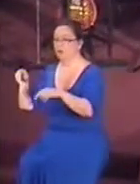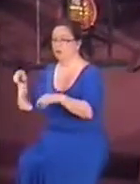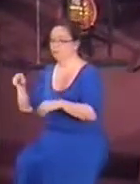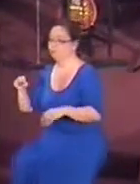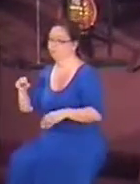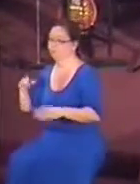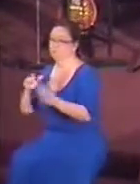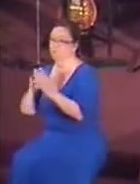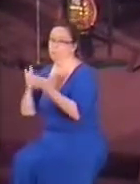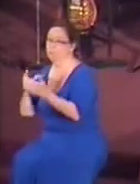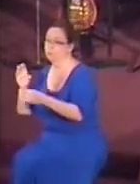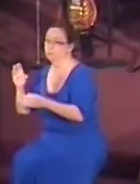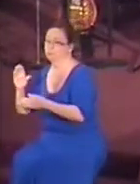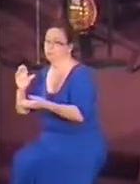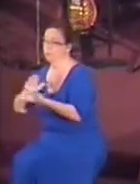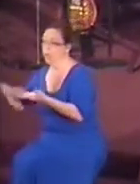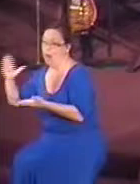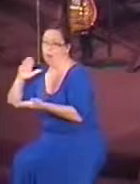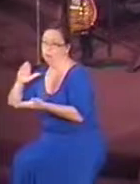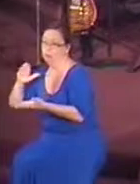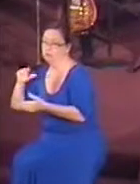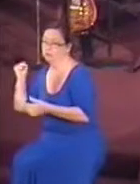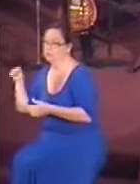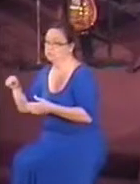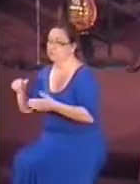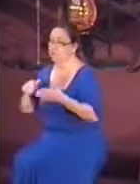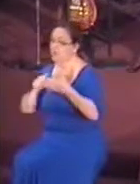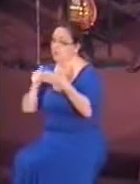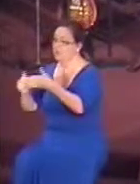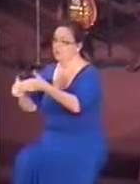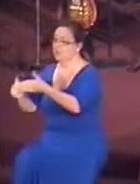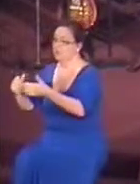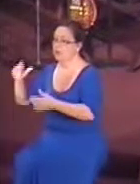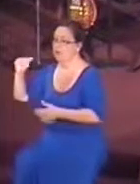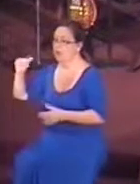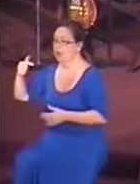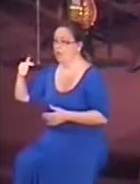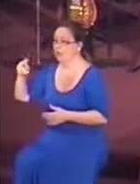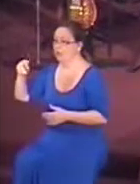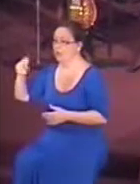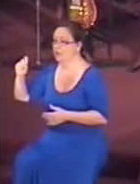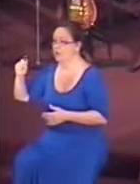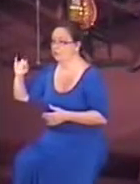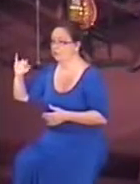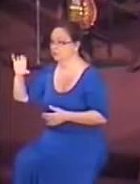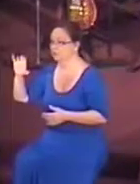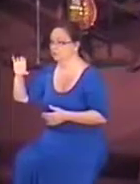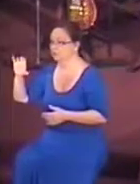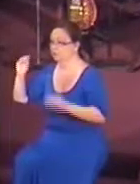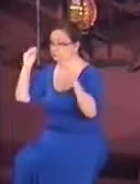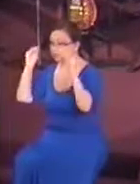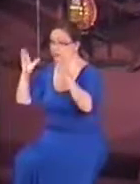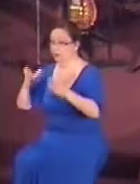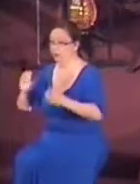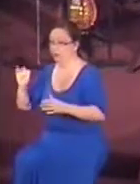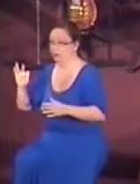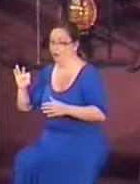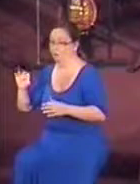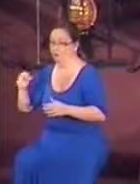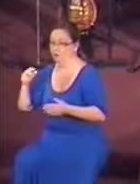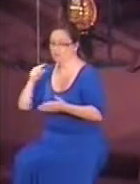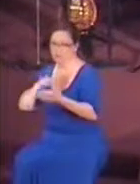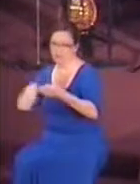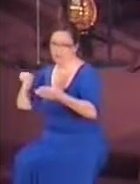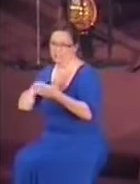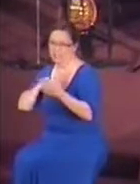And if you've never heard of Bart Ehrman, he is the leading agnostic scholar of textual criticism of the Bible. And so